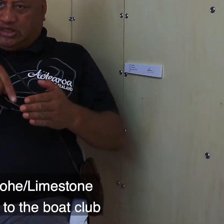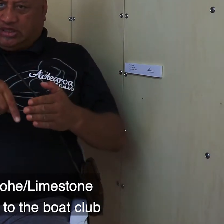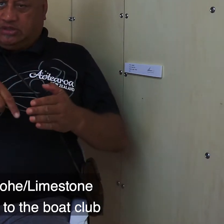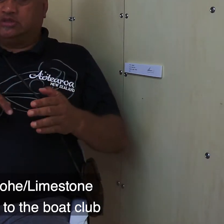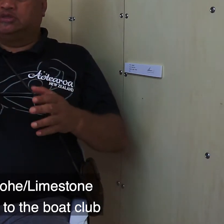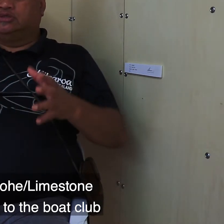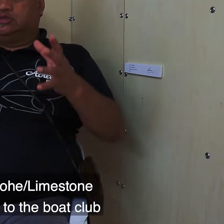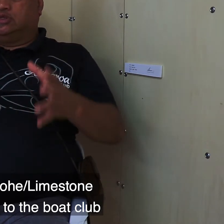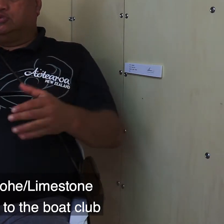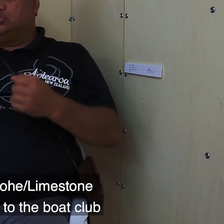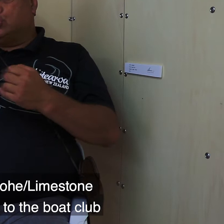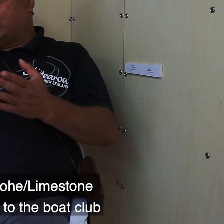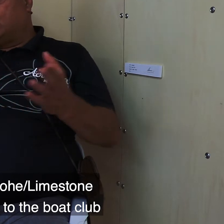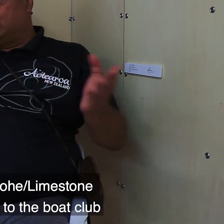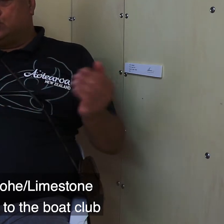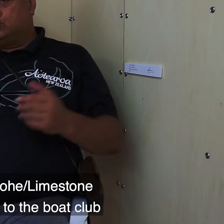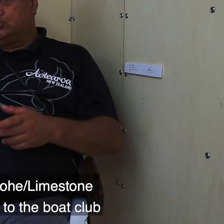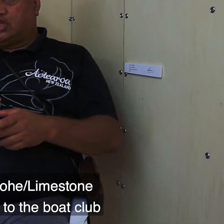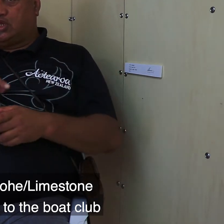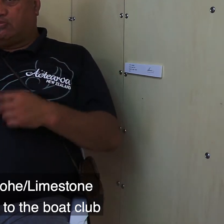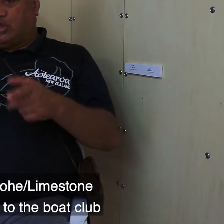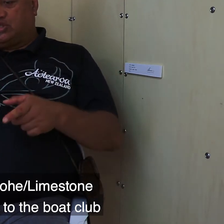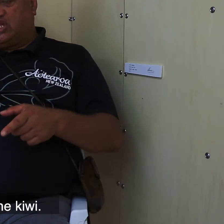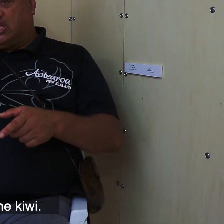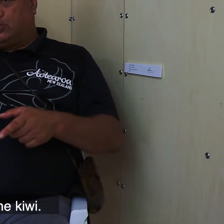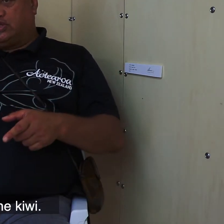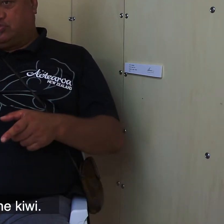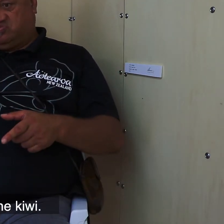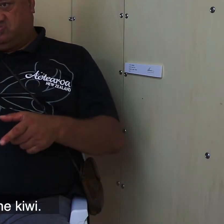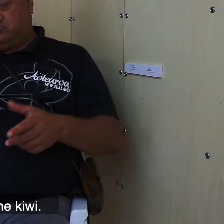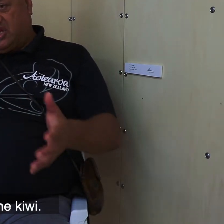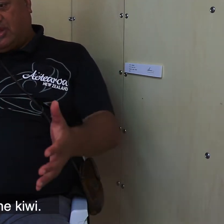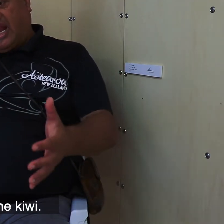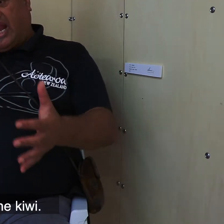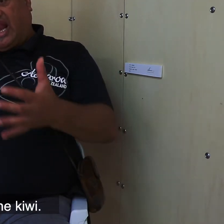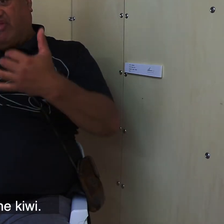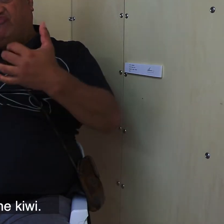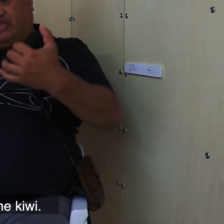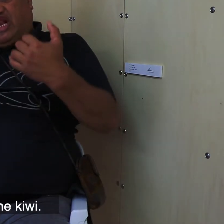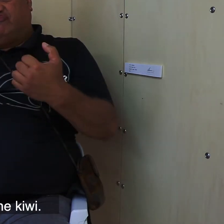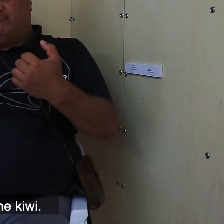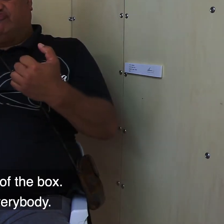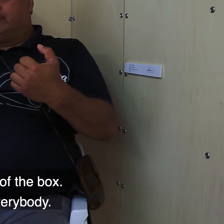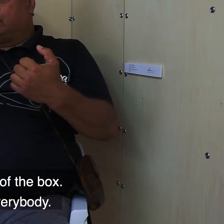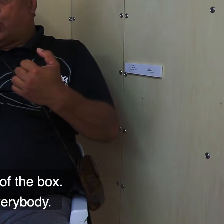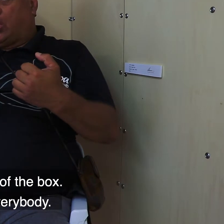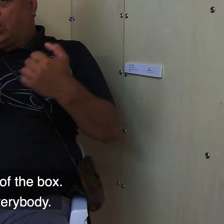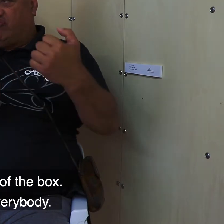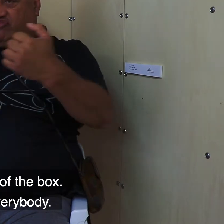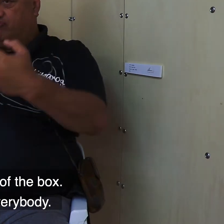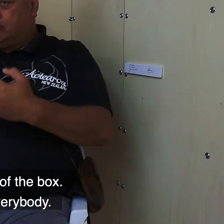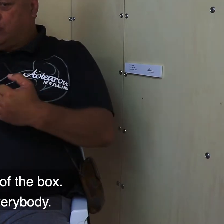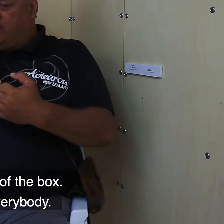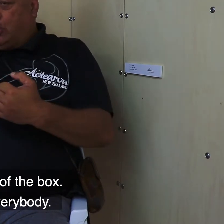box to the boat club to show everyone about the Kiwi. So he lifted the Kiwi out